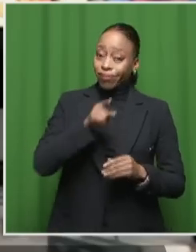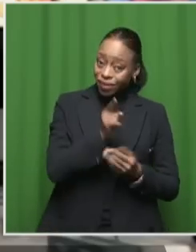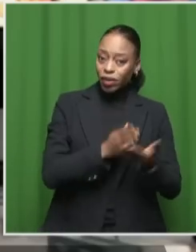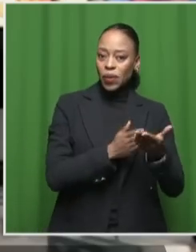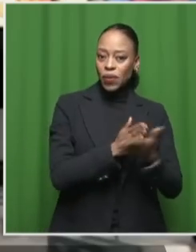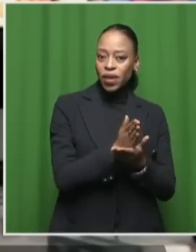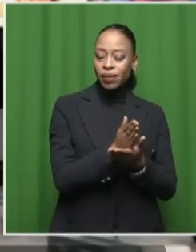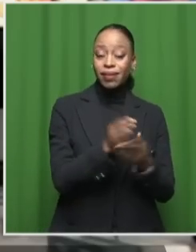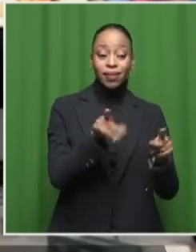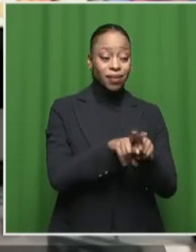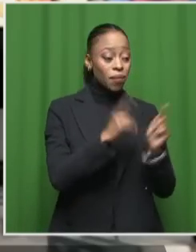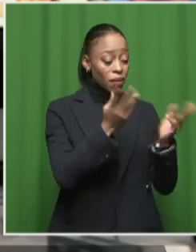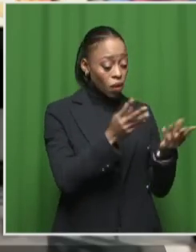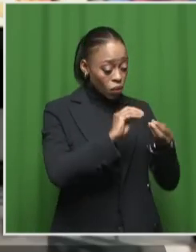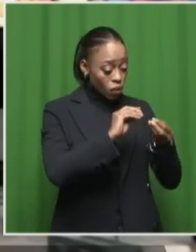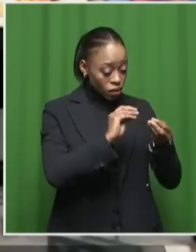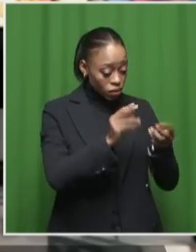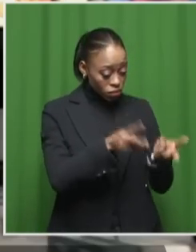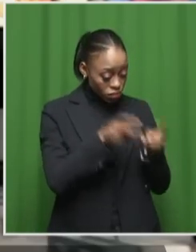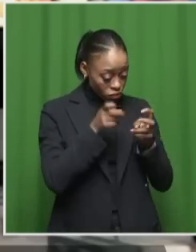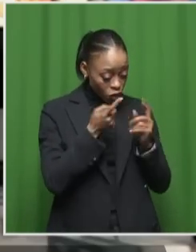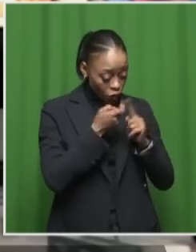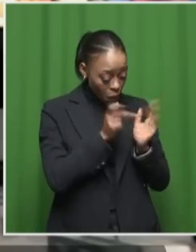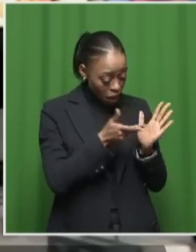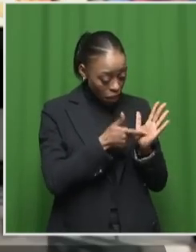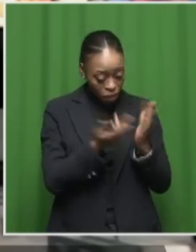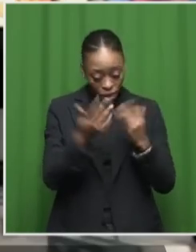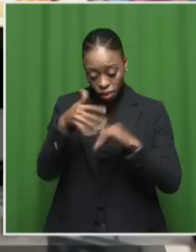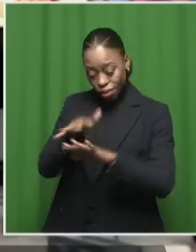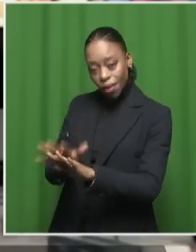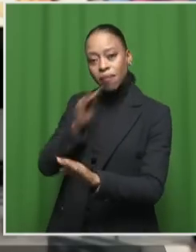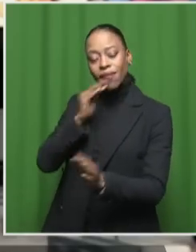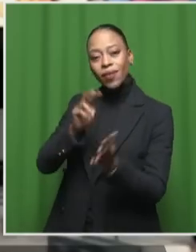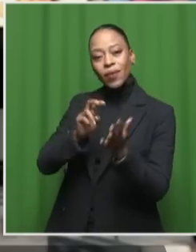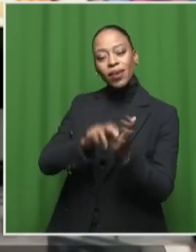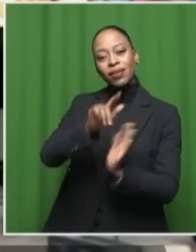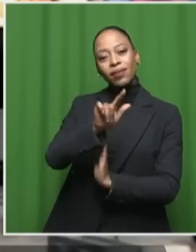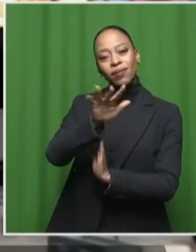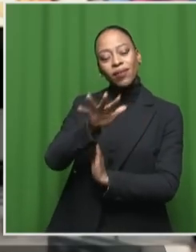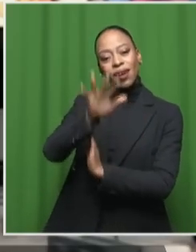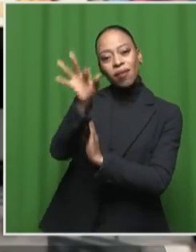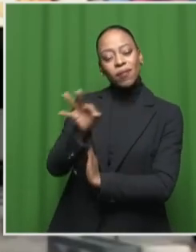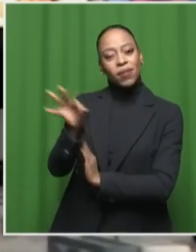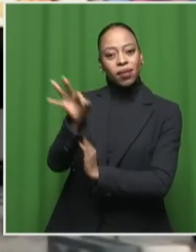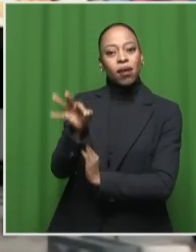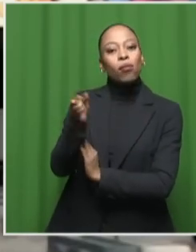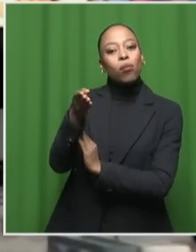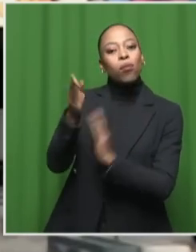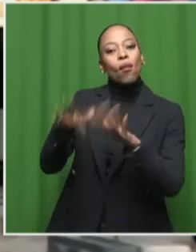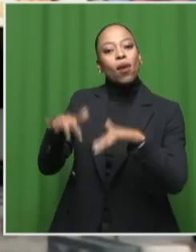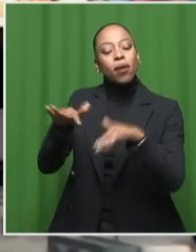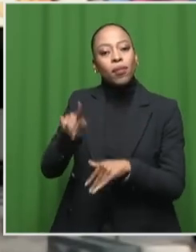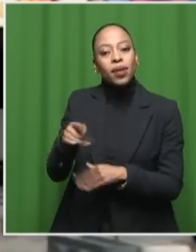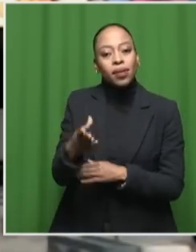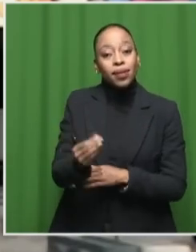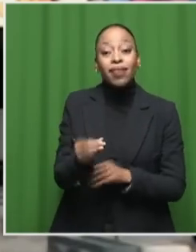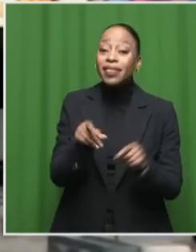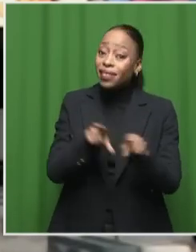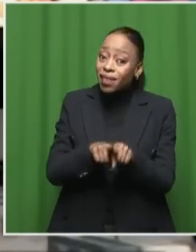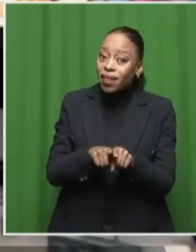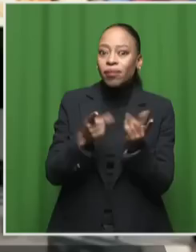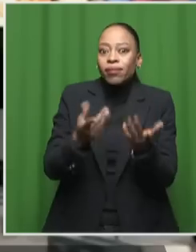those, you would need a 75% majority in Parliament. So you've got to accept that